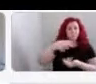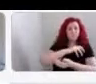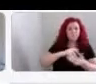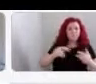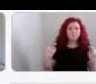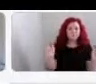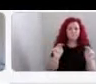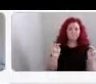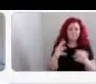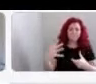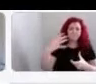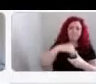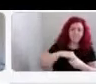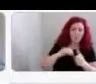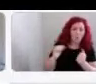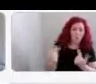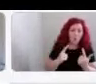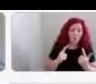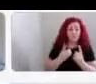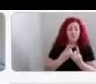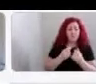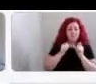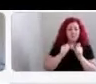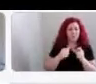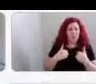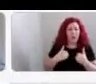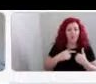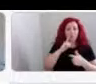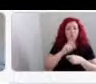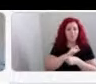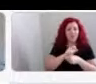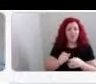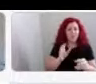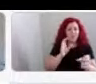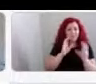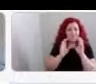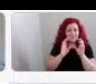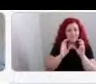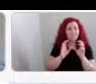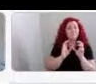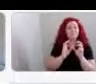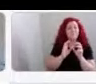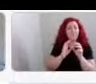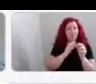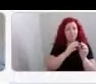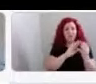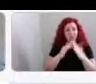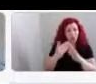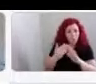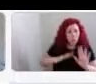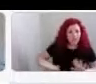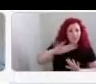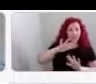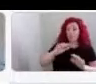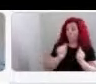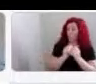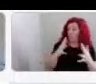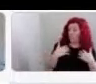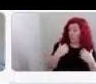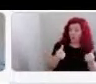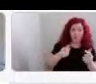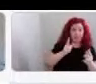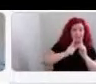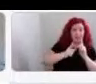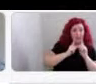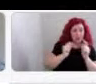districts so we can continue to have real conversations amongst the community because without healthy dialogue amongst us our neighbors